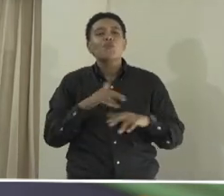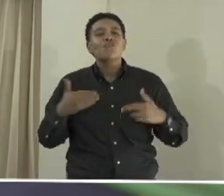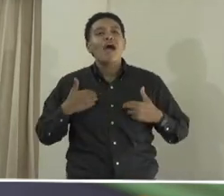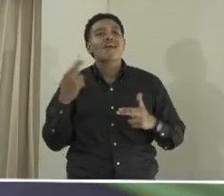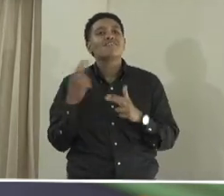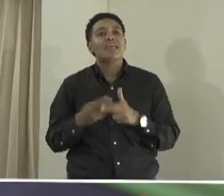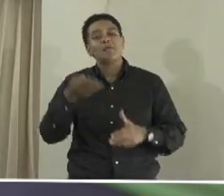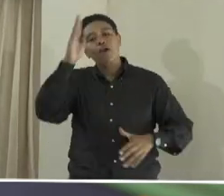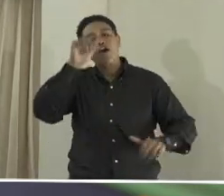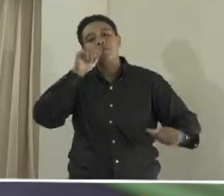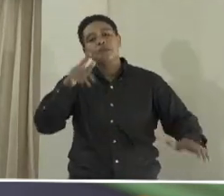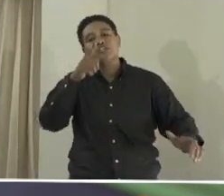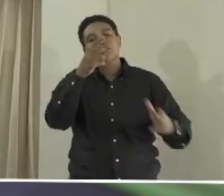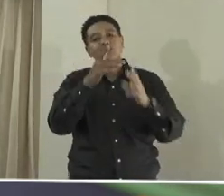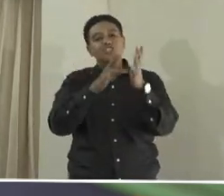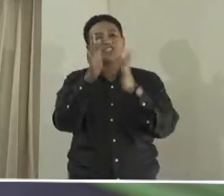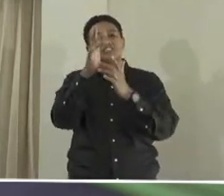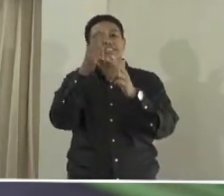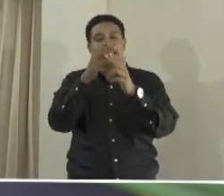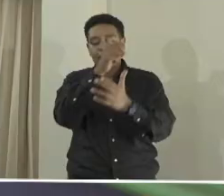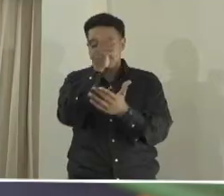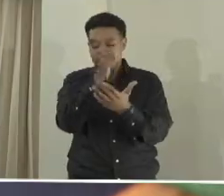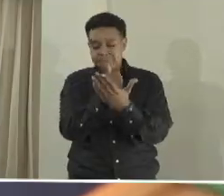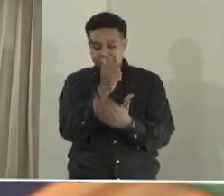God bless you in Jesus' name.